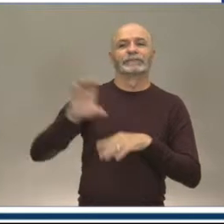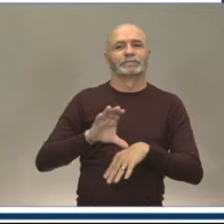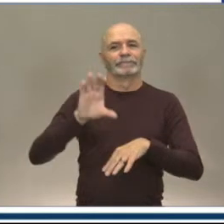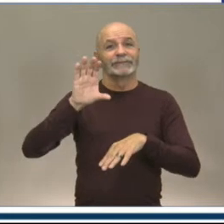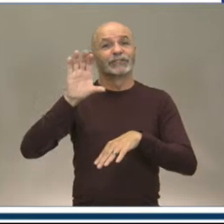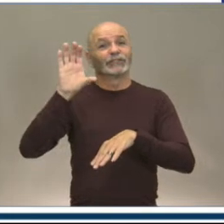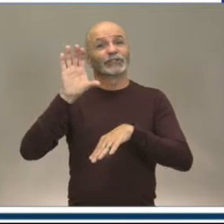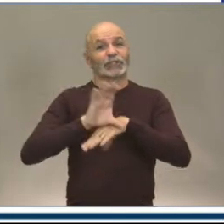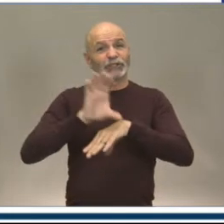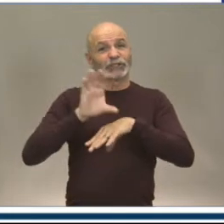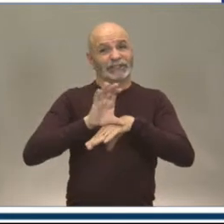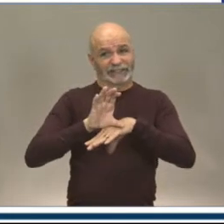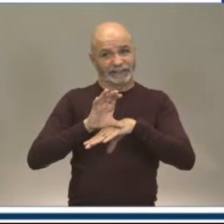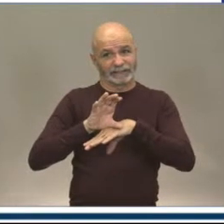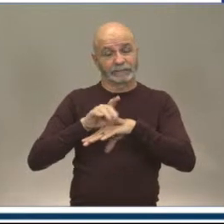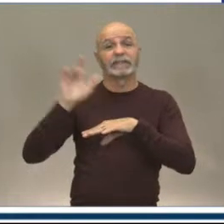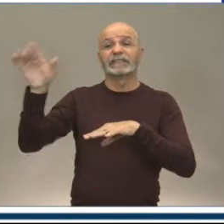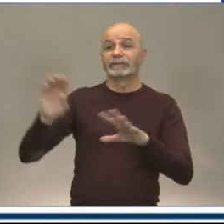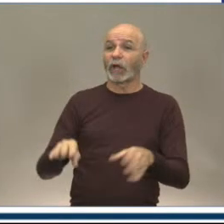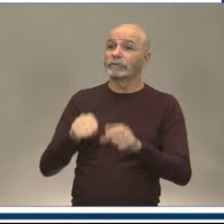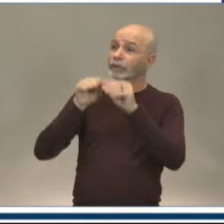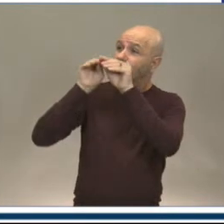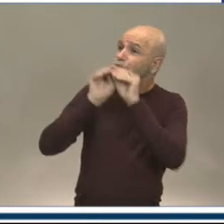of the spread of the virus in this province?